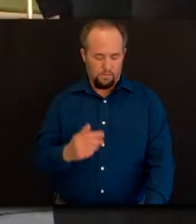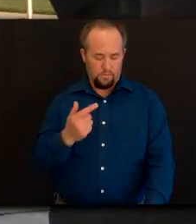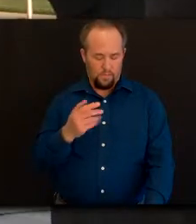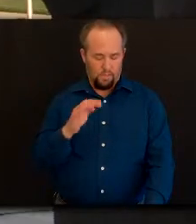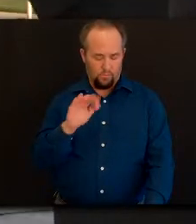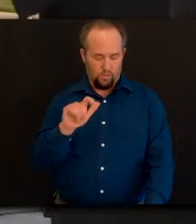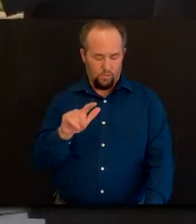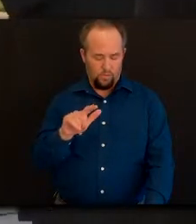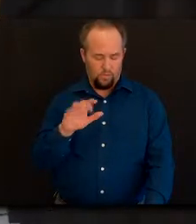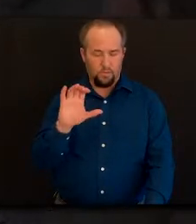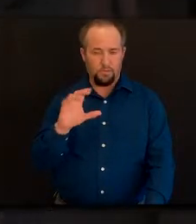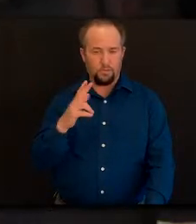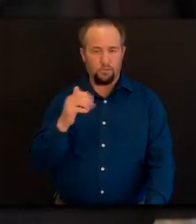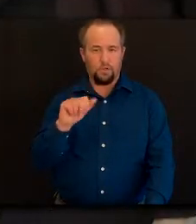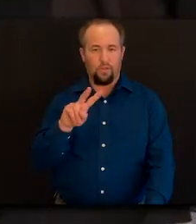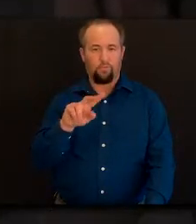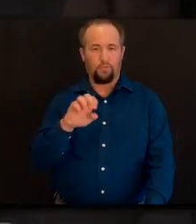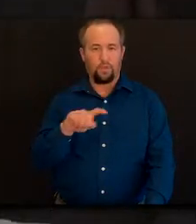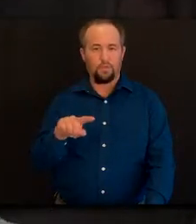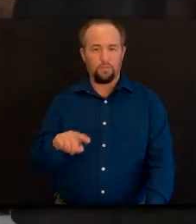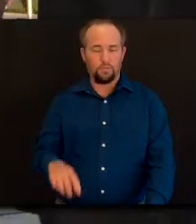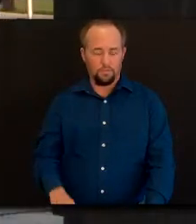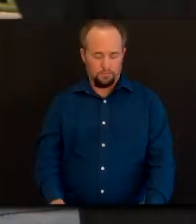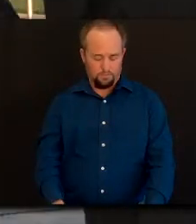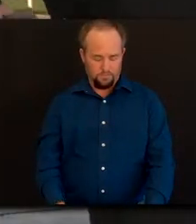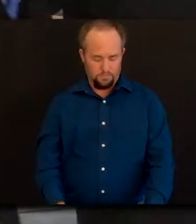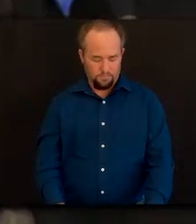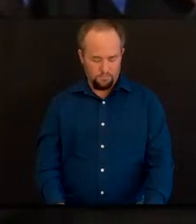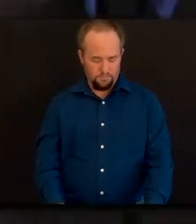Gabriel Dimitri Chavez.